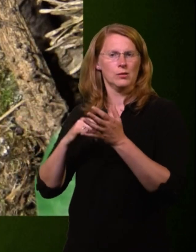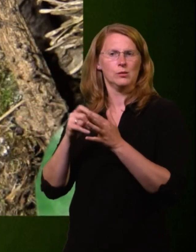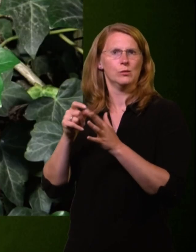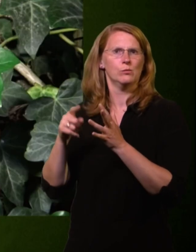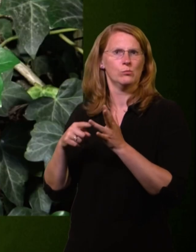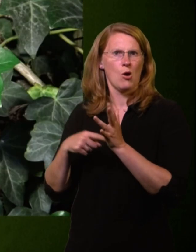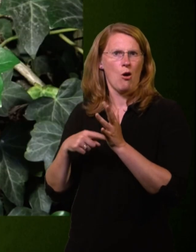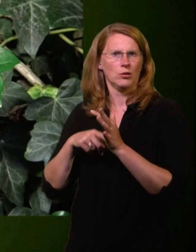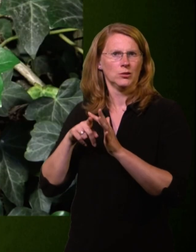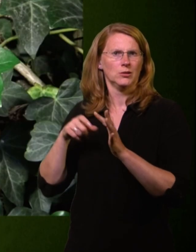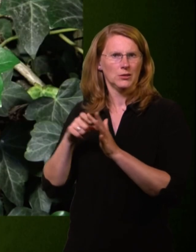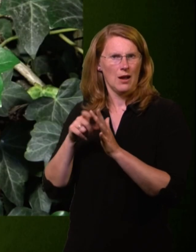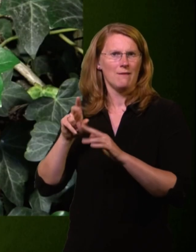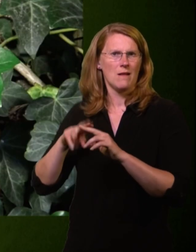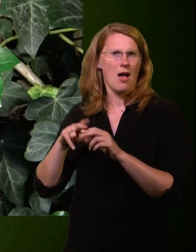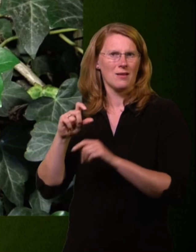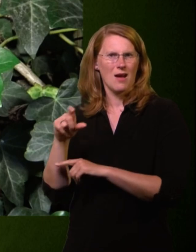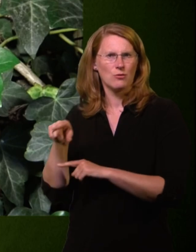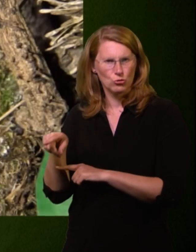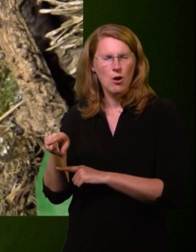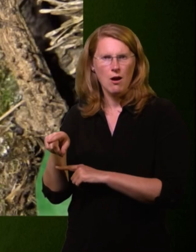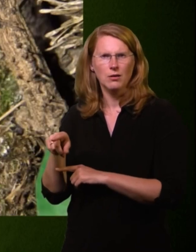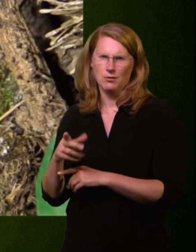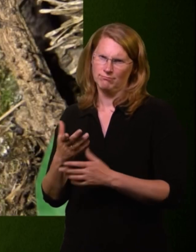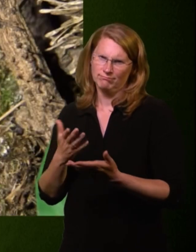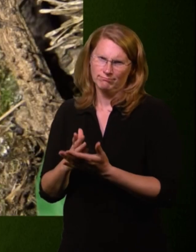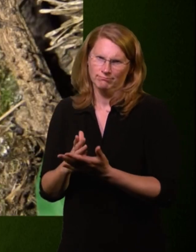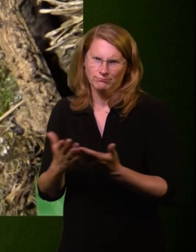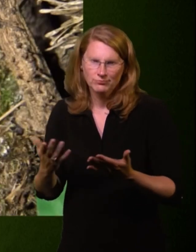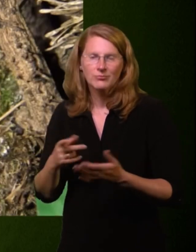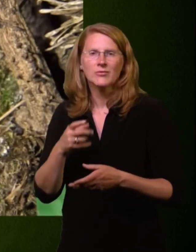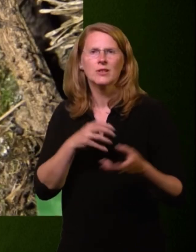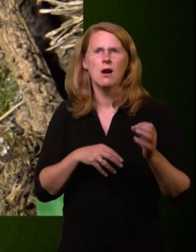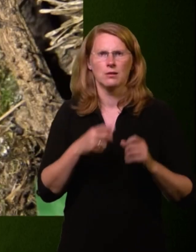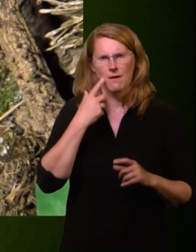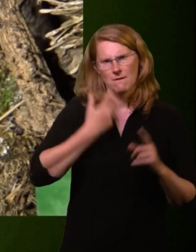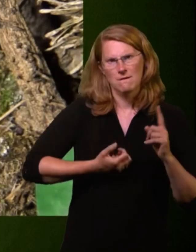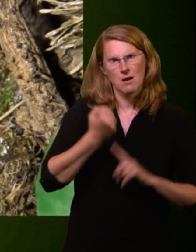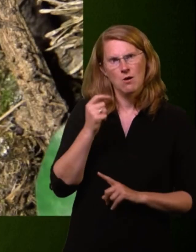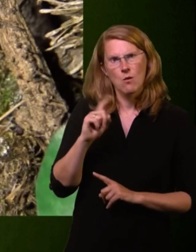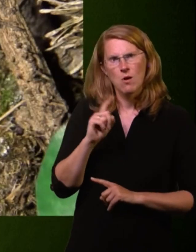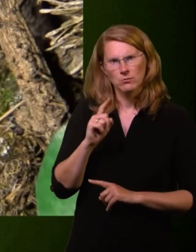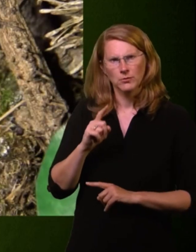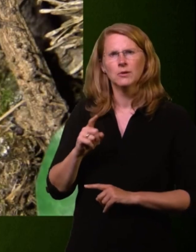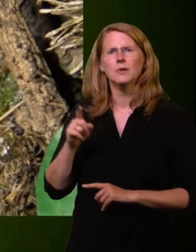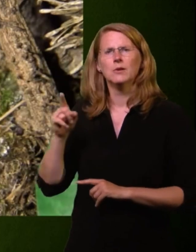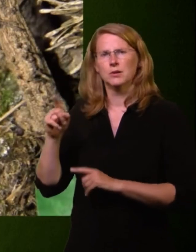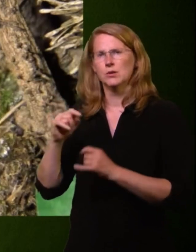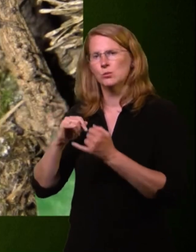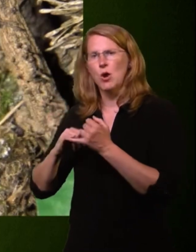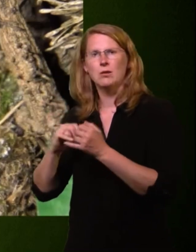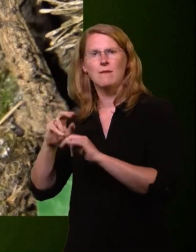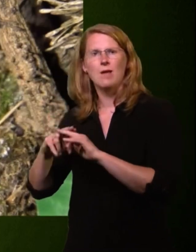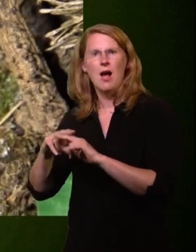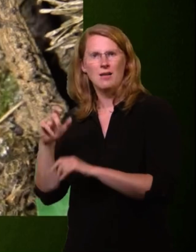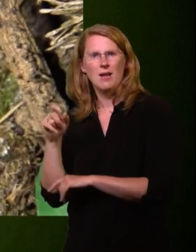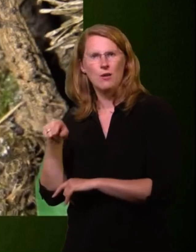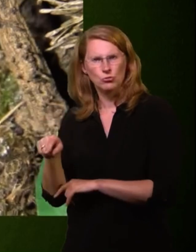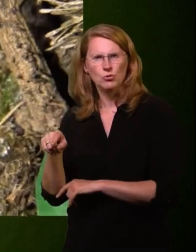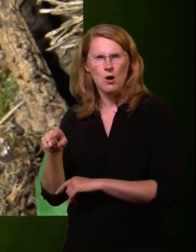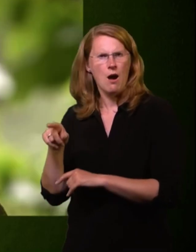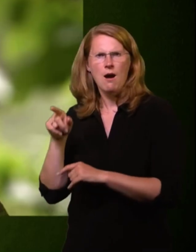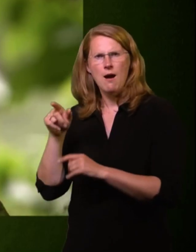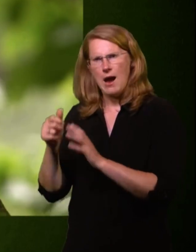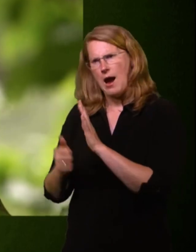have a disproportionate ability to turf out eggs which aren't their own. Now, why would they have